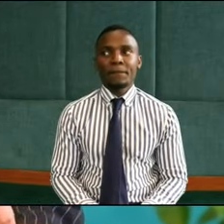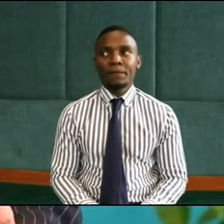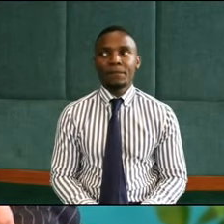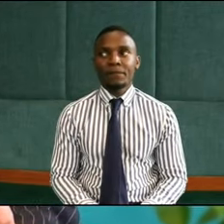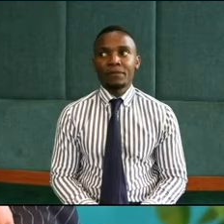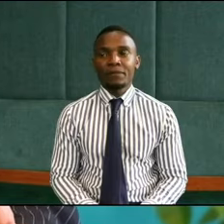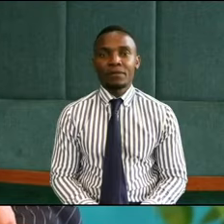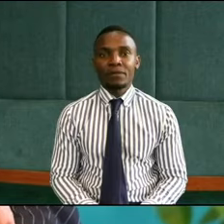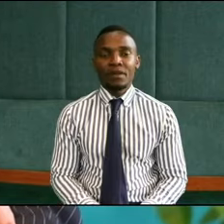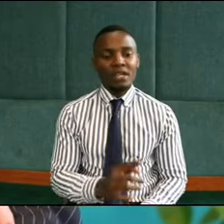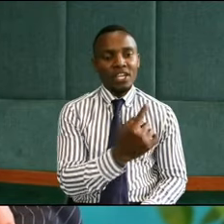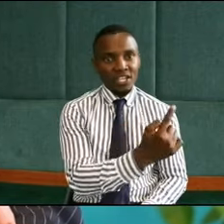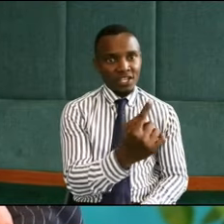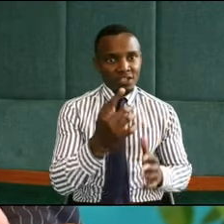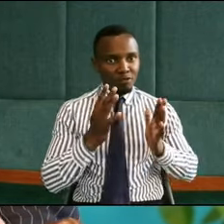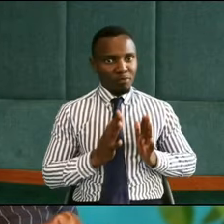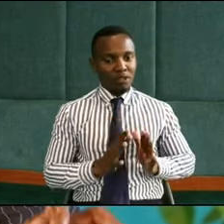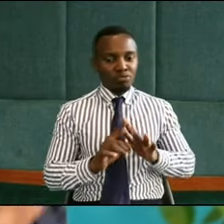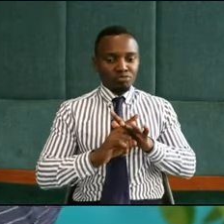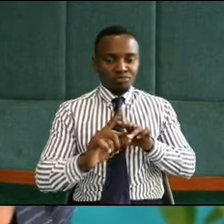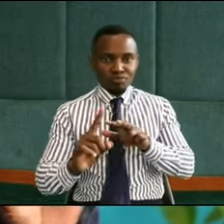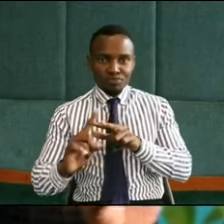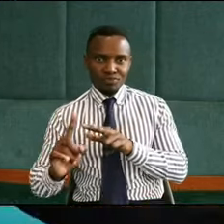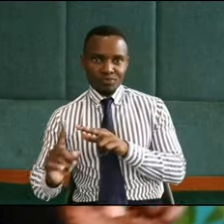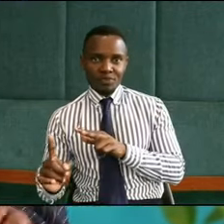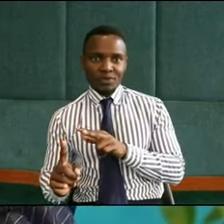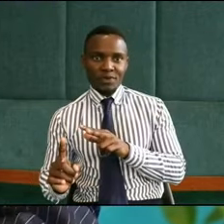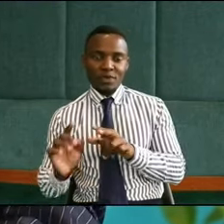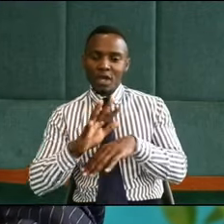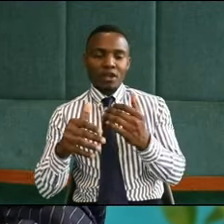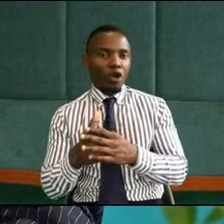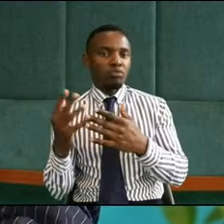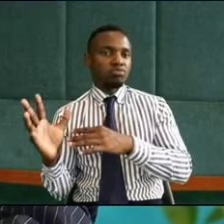One by one, until all of them had disappeared.